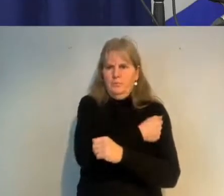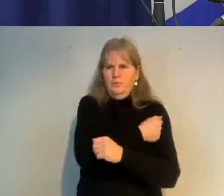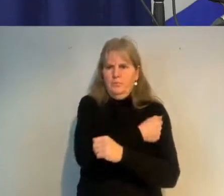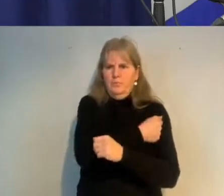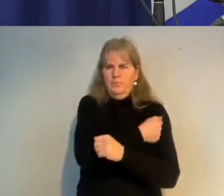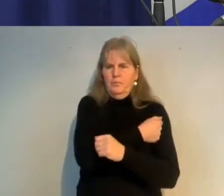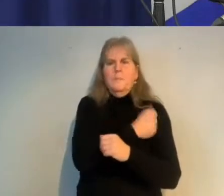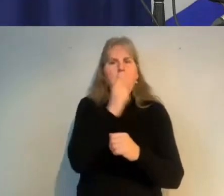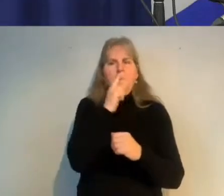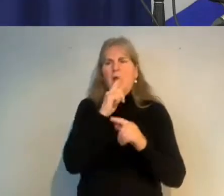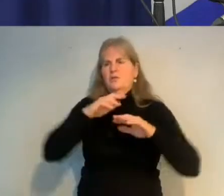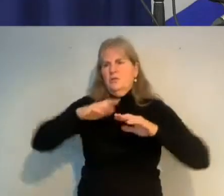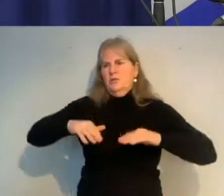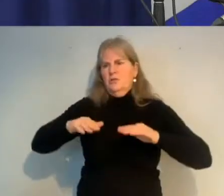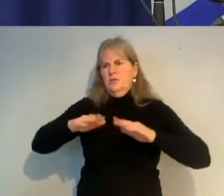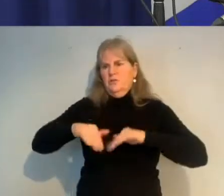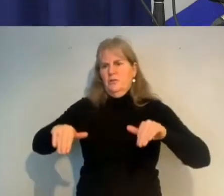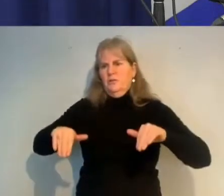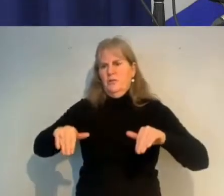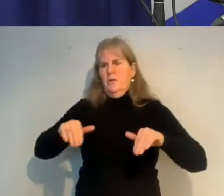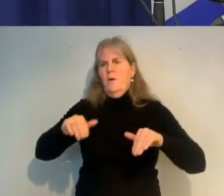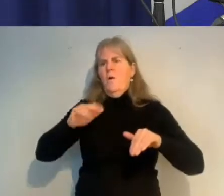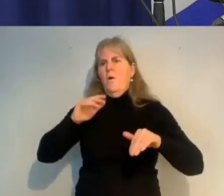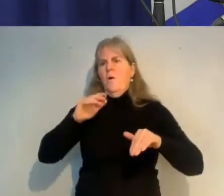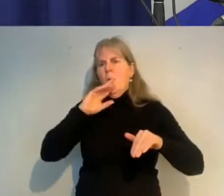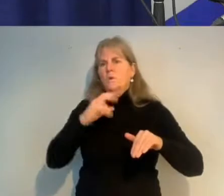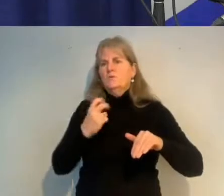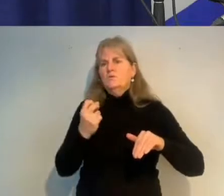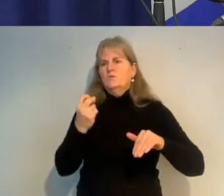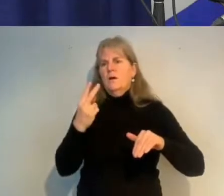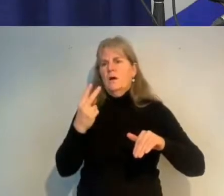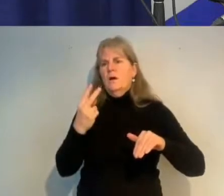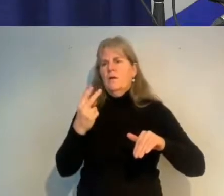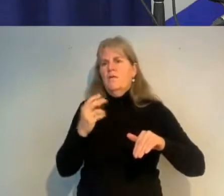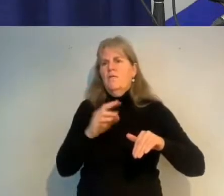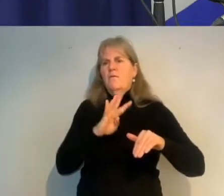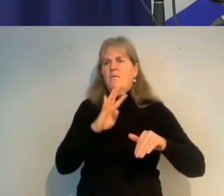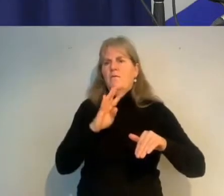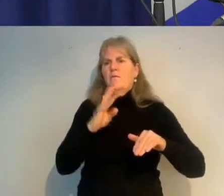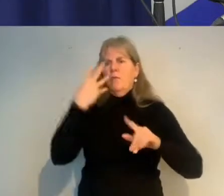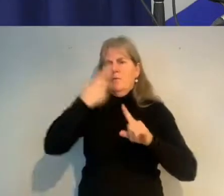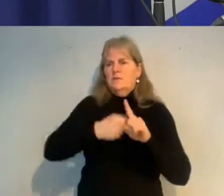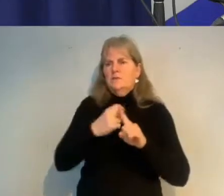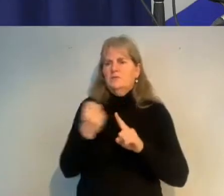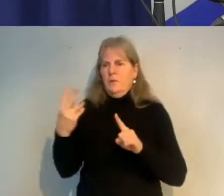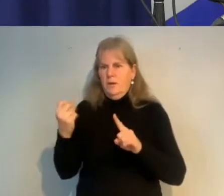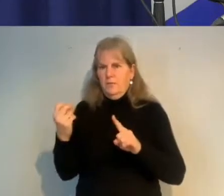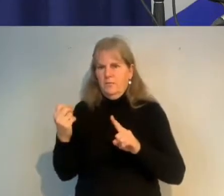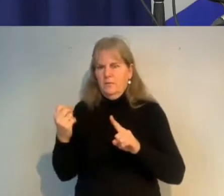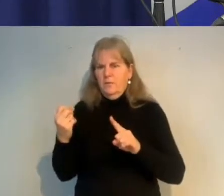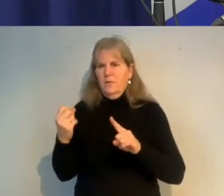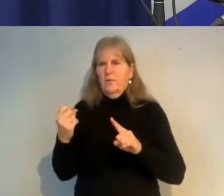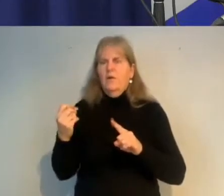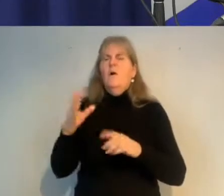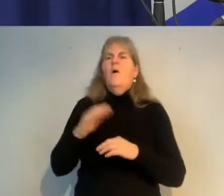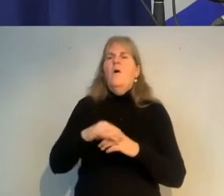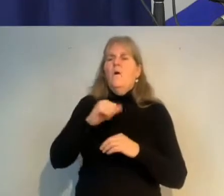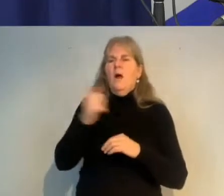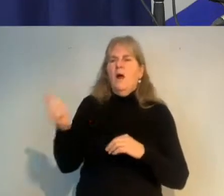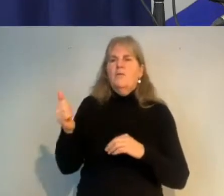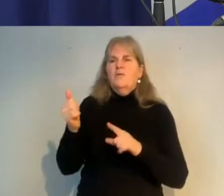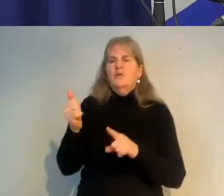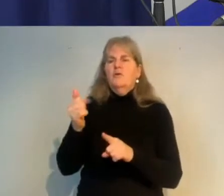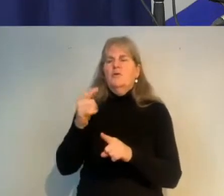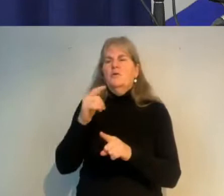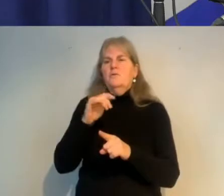are between 12 years and 4 months and 17 years, for whom it means at this point 1